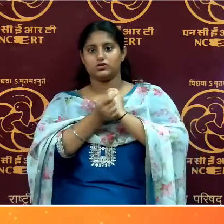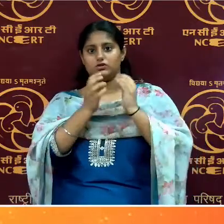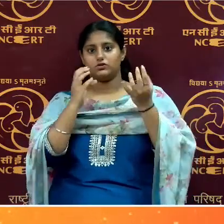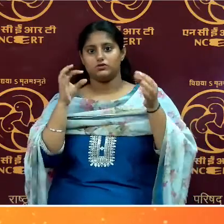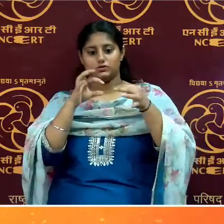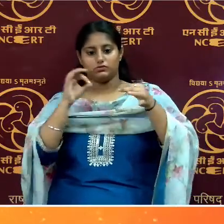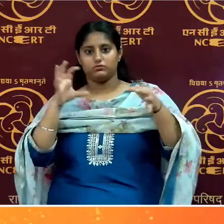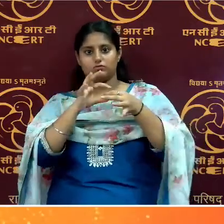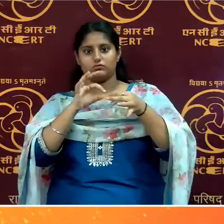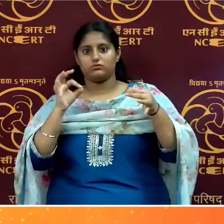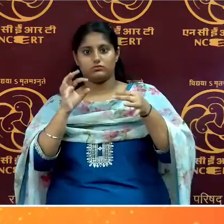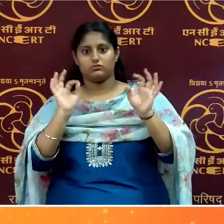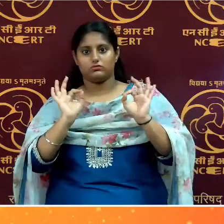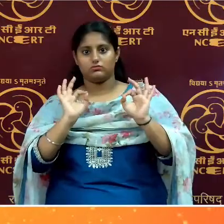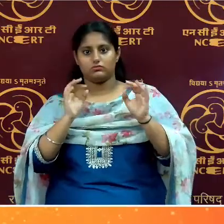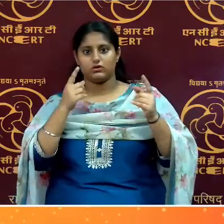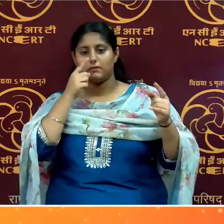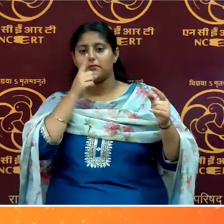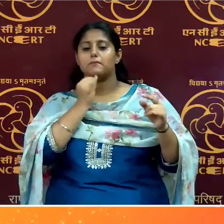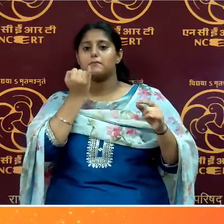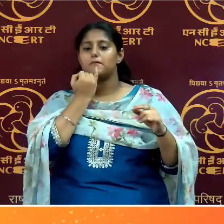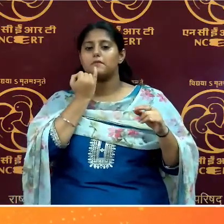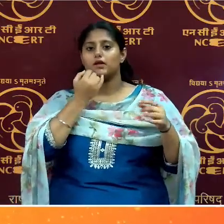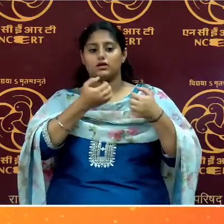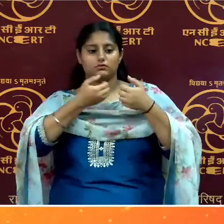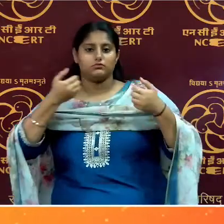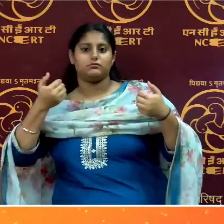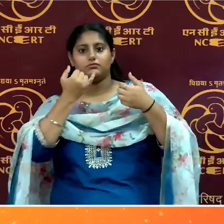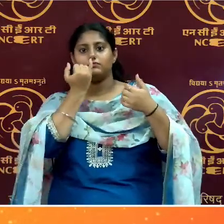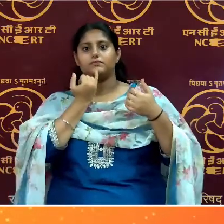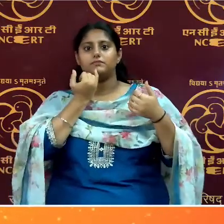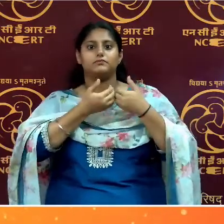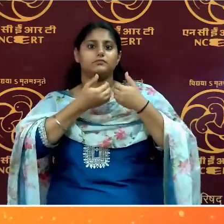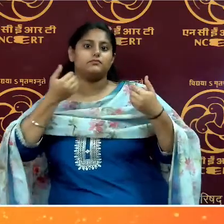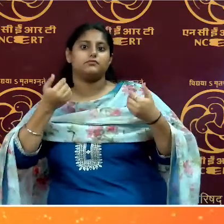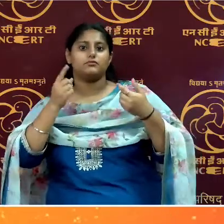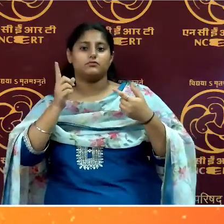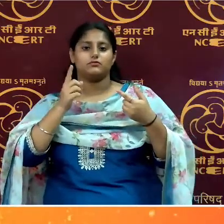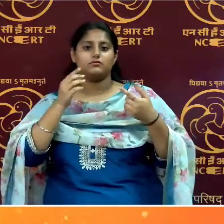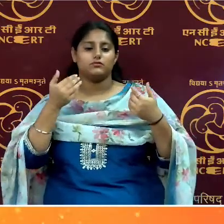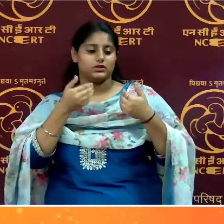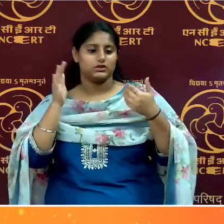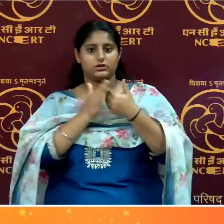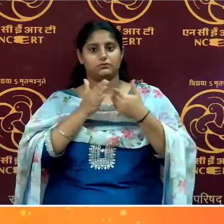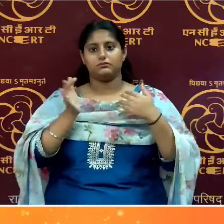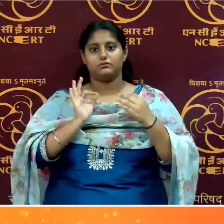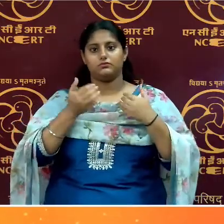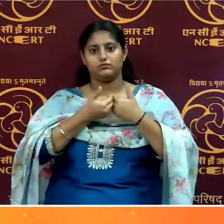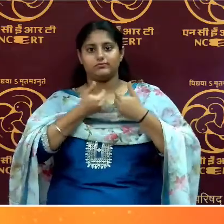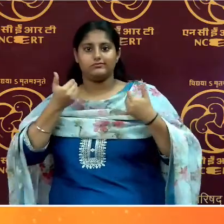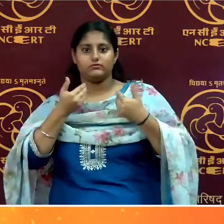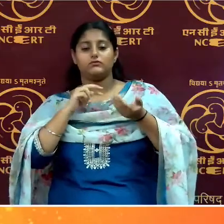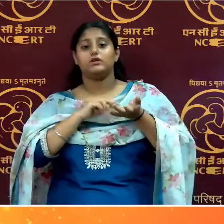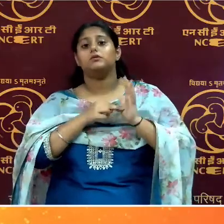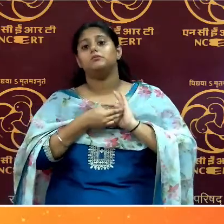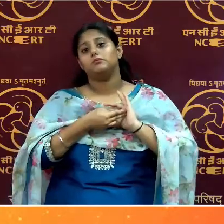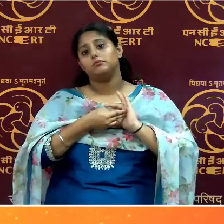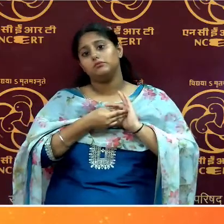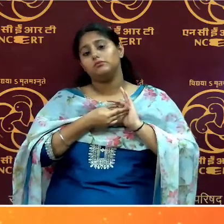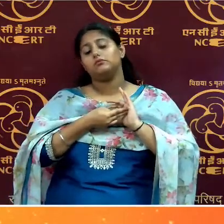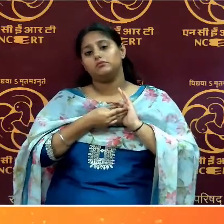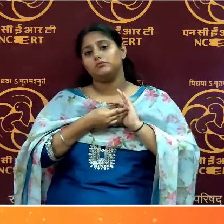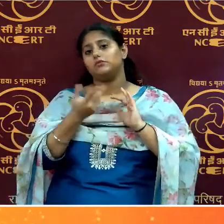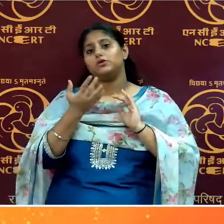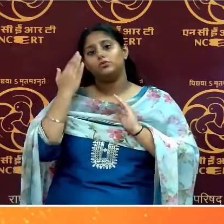happening. So, the pink magnet is running away. Yeah, it's moving, but yeah, not coming closer. Yes. So, why is that happening?